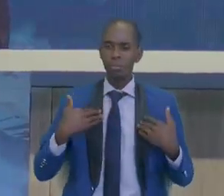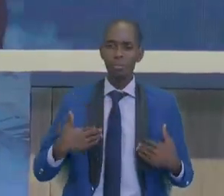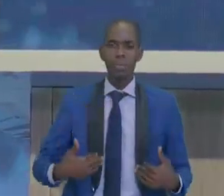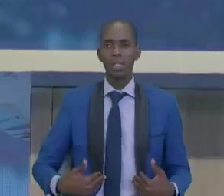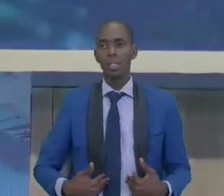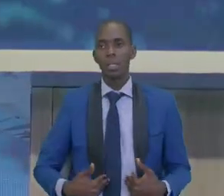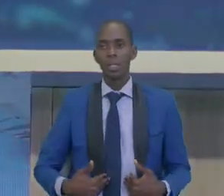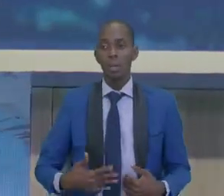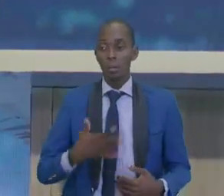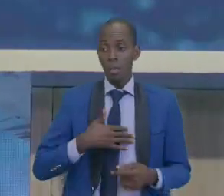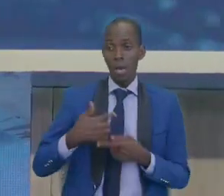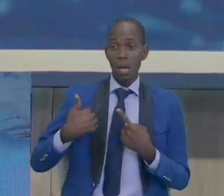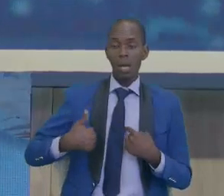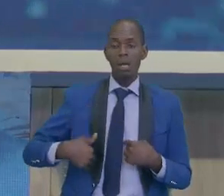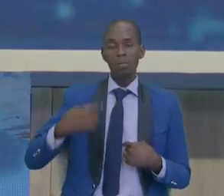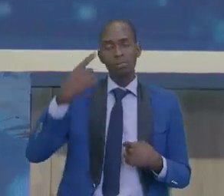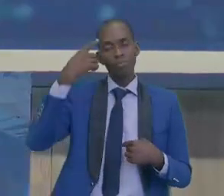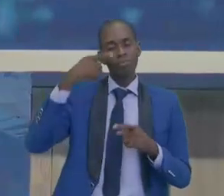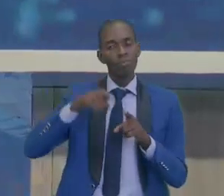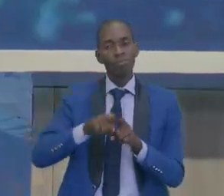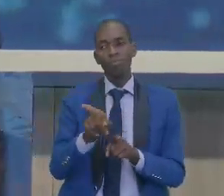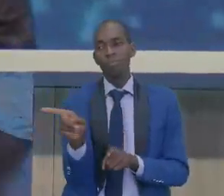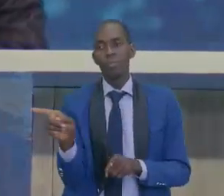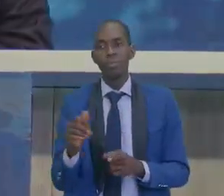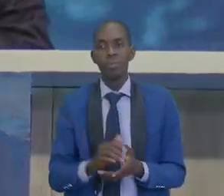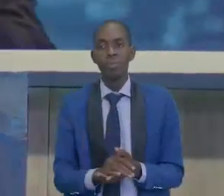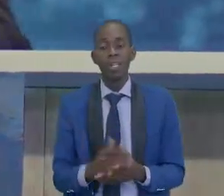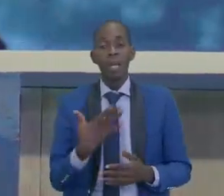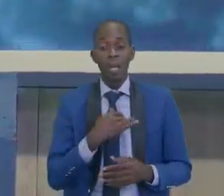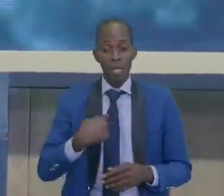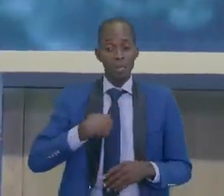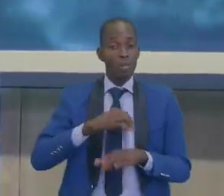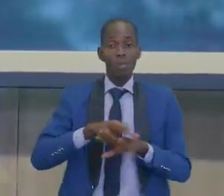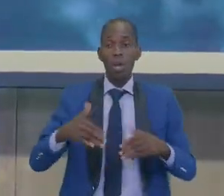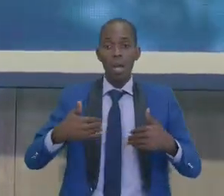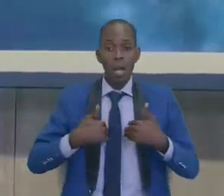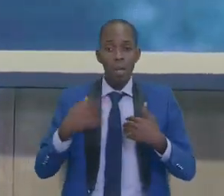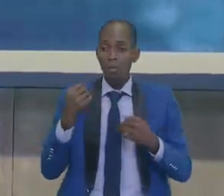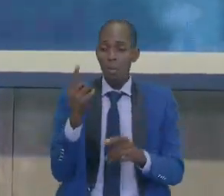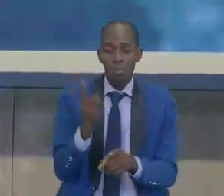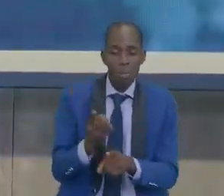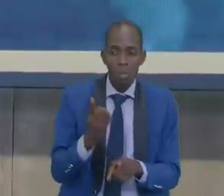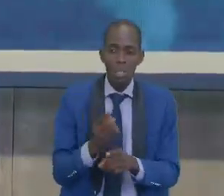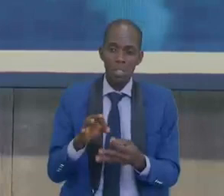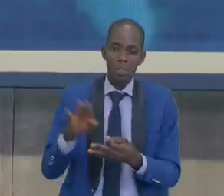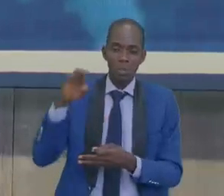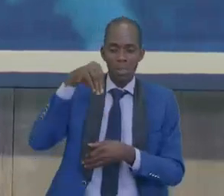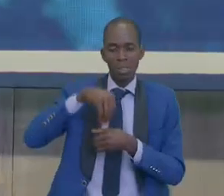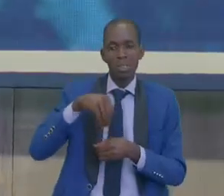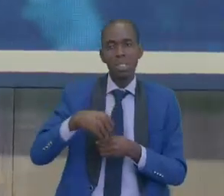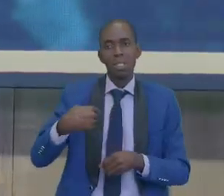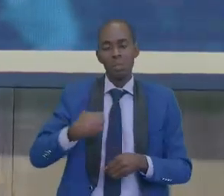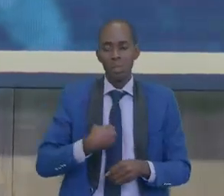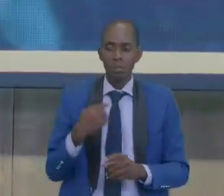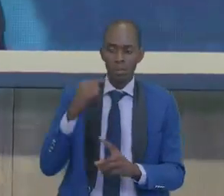my heart went astray, and I didn't have a right spirit within me towards her.